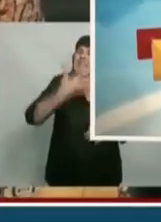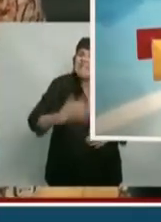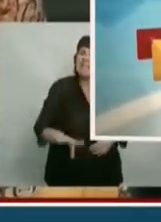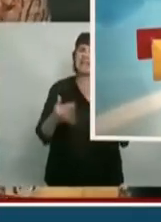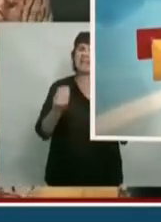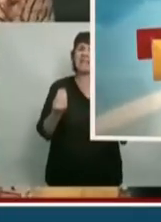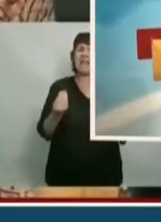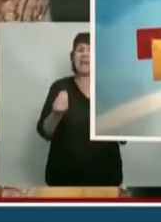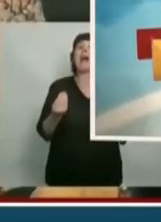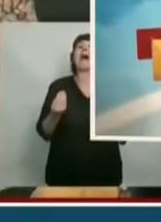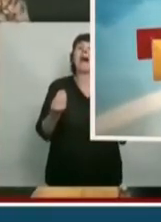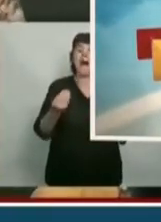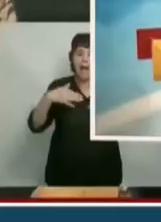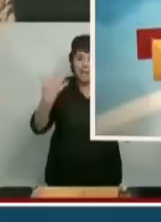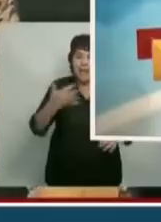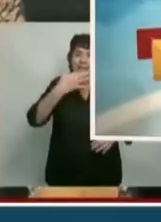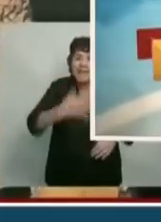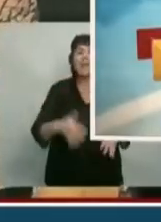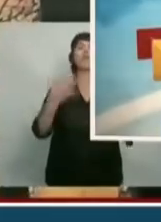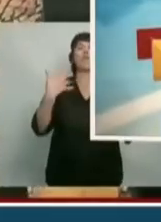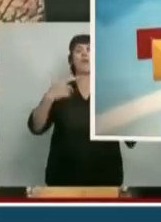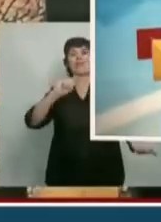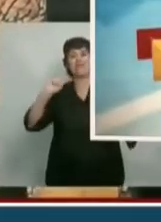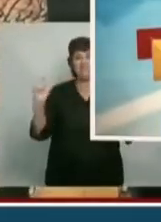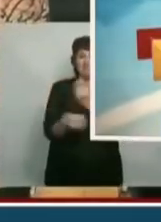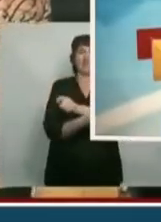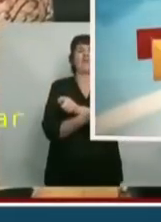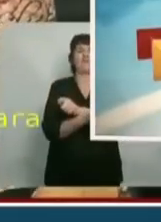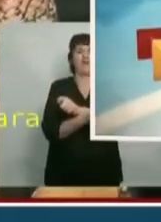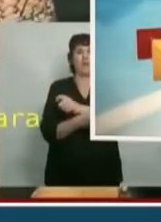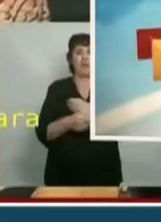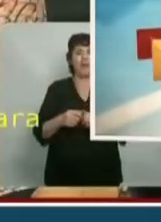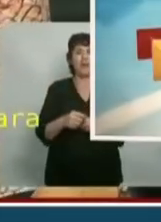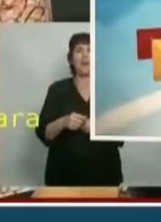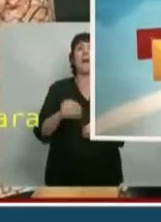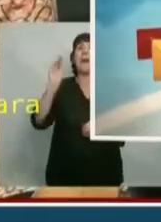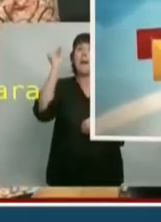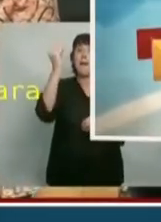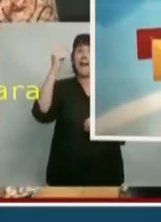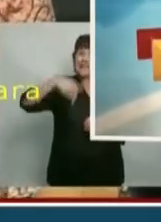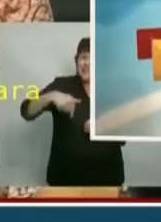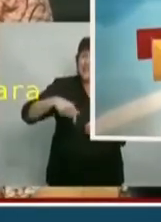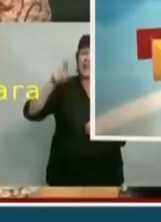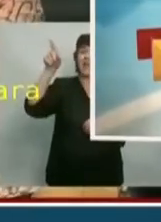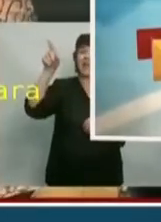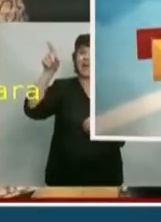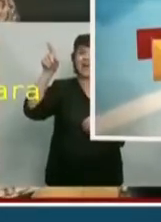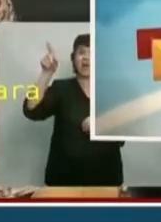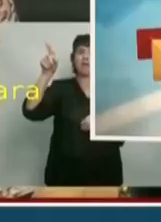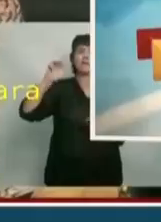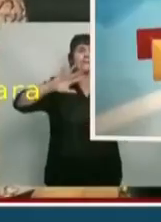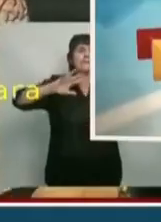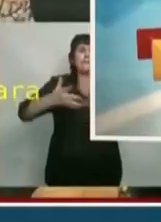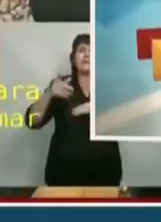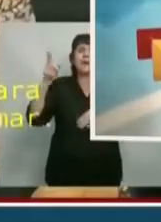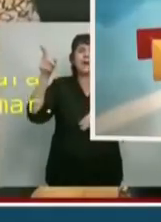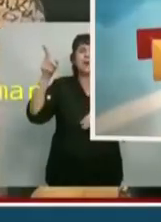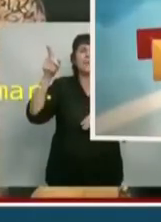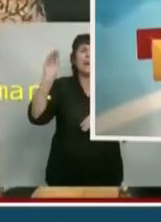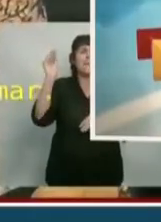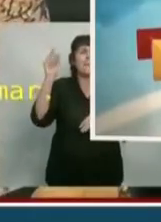resist being involved in the economic and democratic processes in our countries because she believes